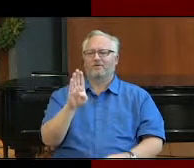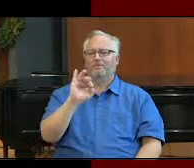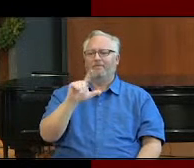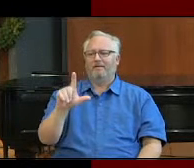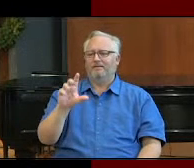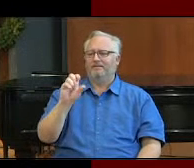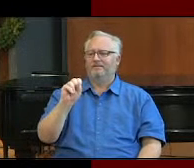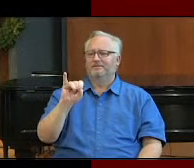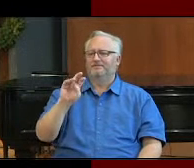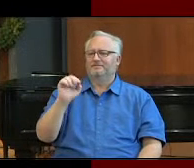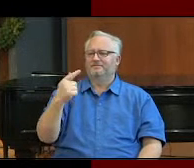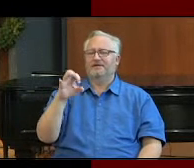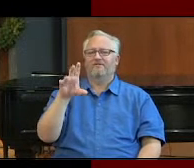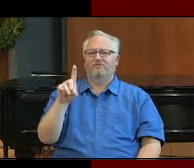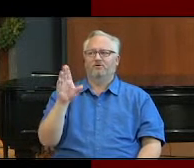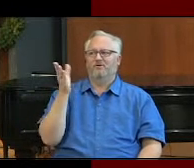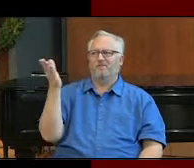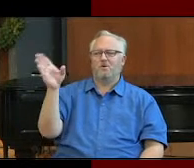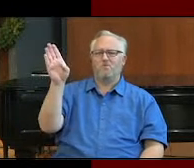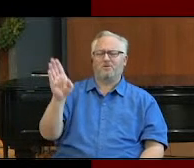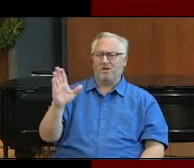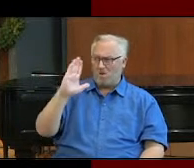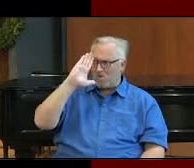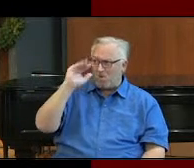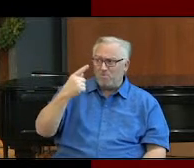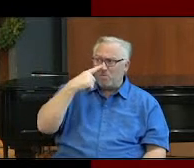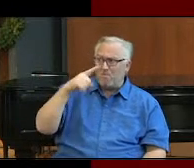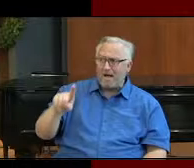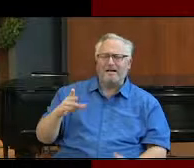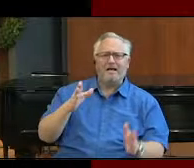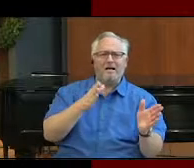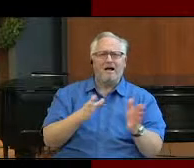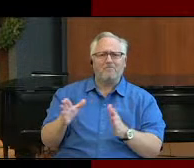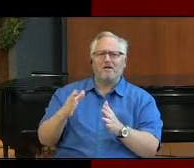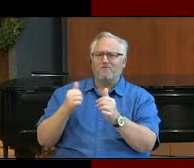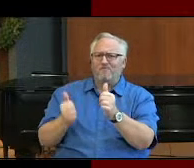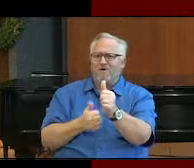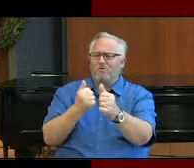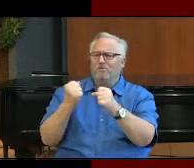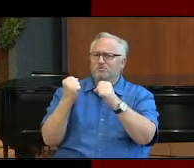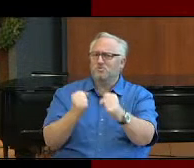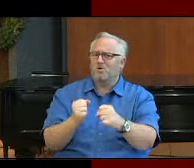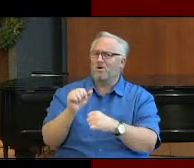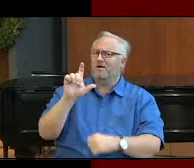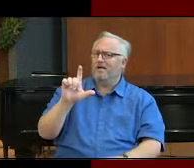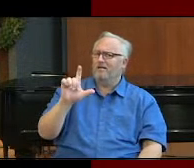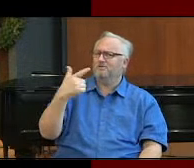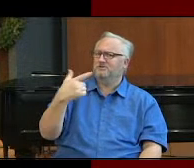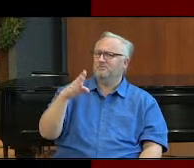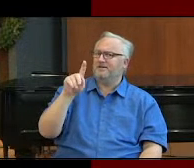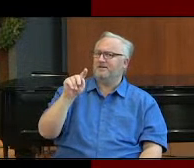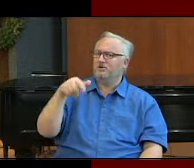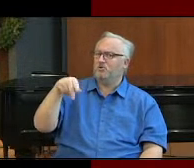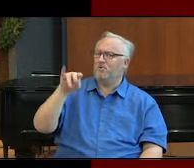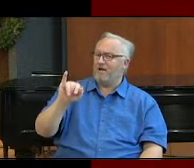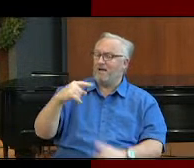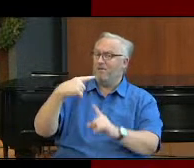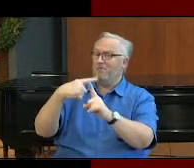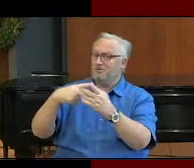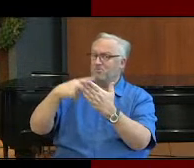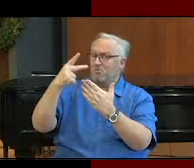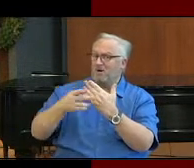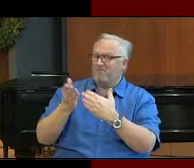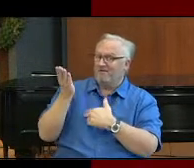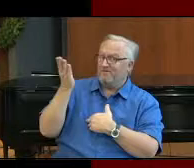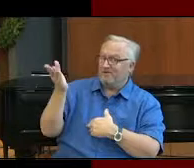Boston. I said, I hope you don't mind, but I intend to follow a very aggressive LGBTIQ+ program at the